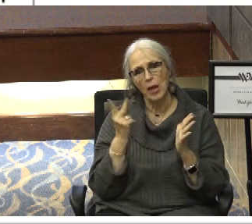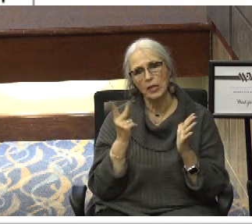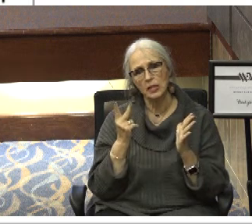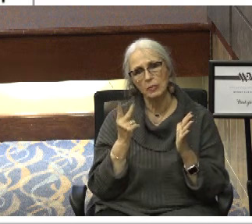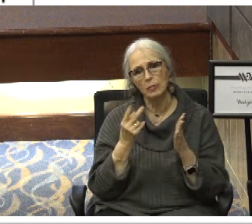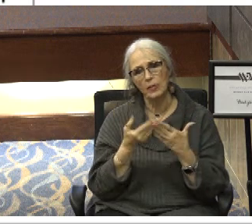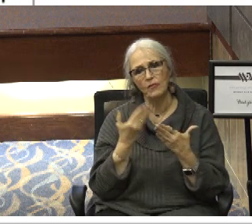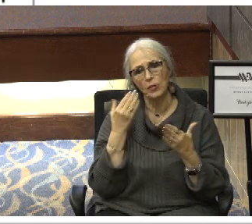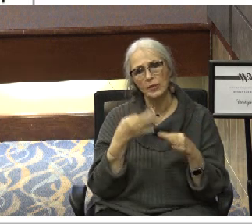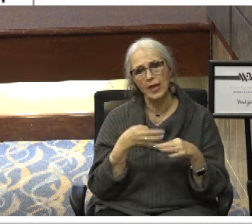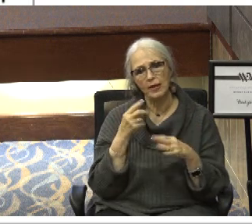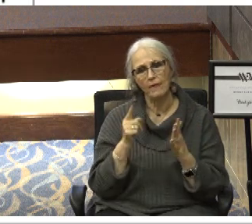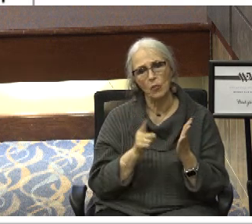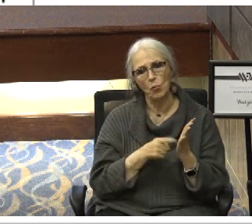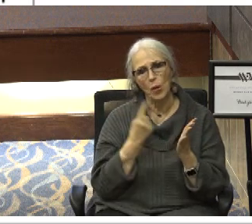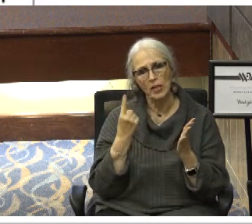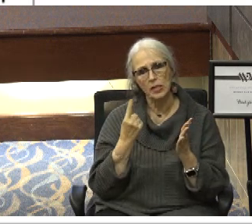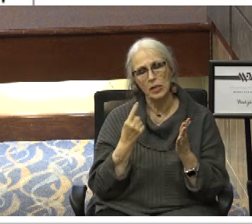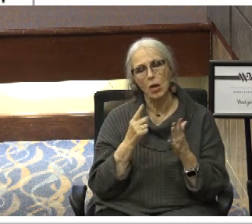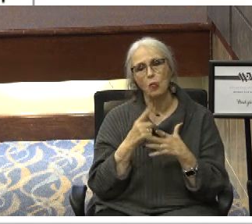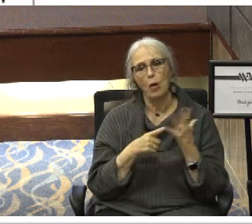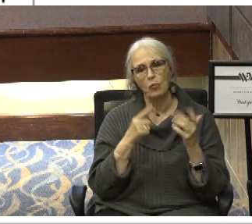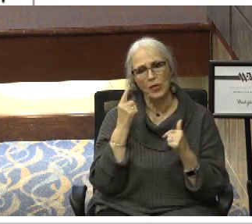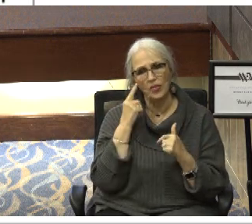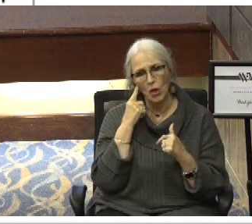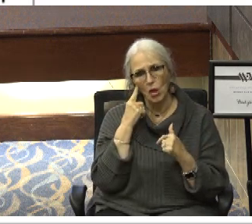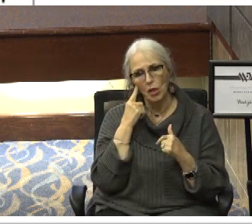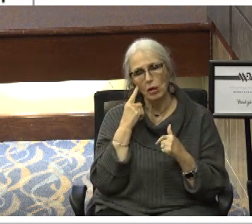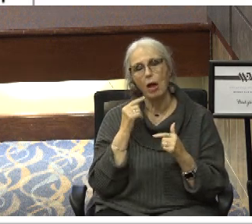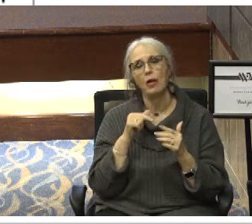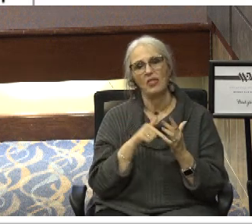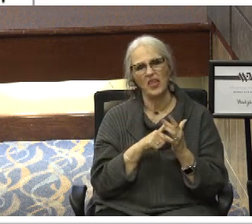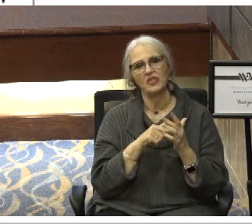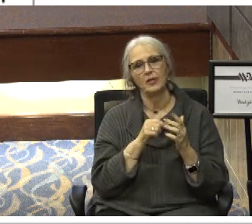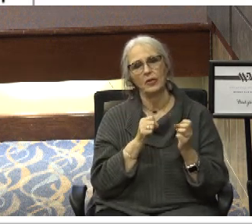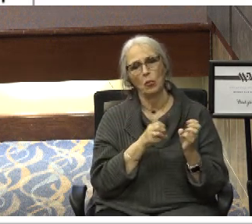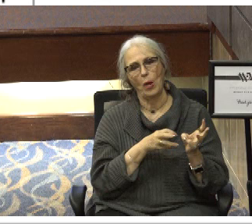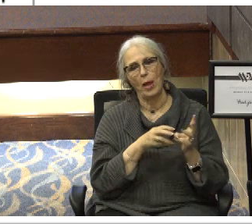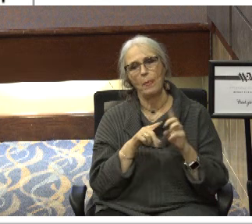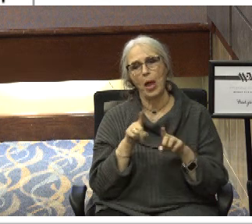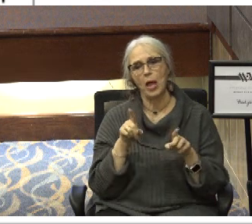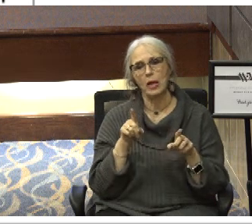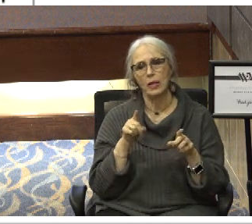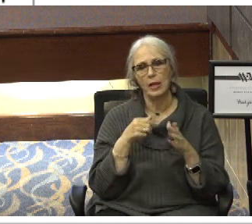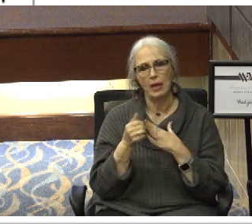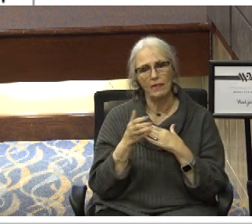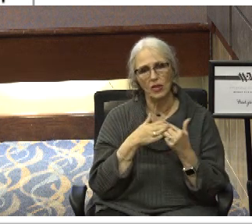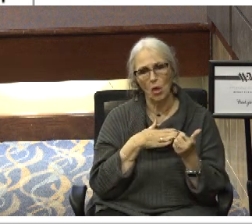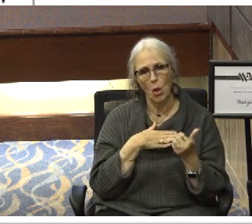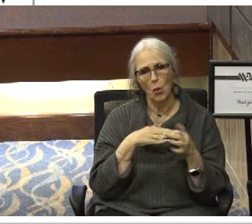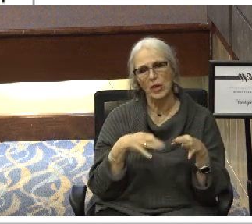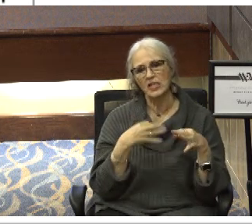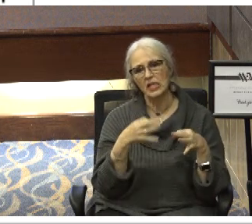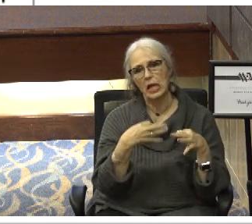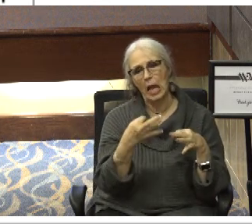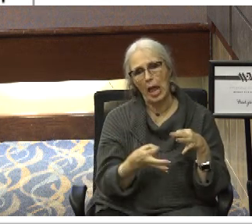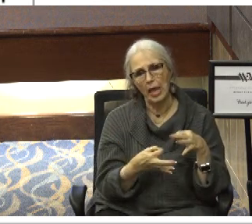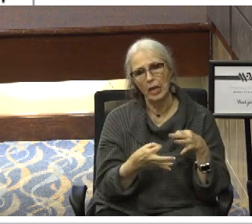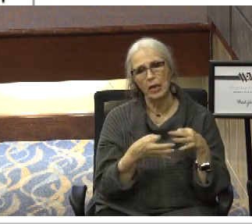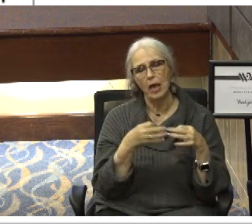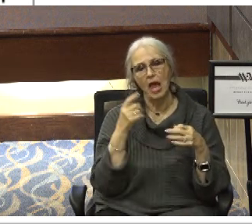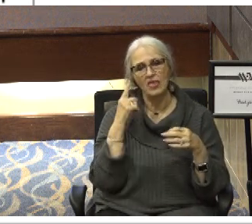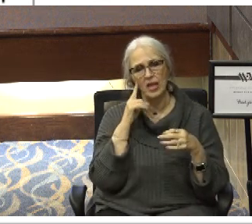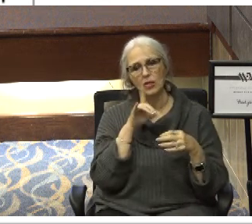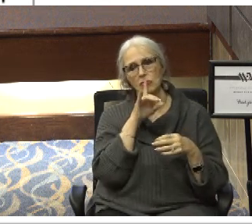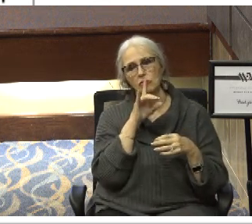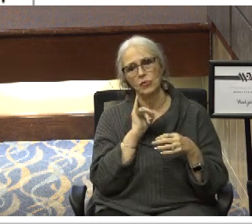once, with what we thought was, oh, this is the way. But, even though it's a delay, I think it's